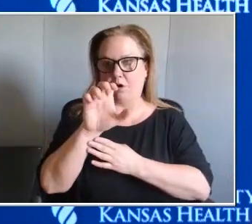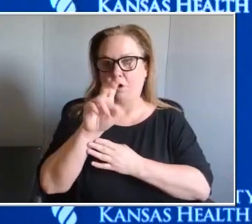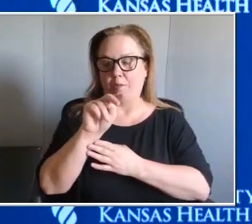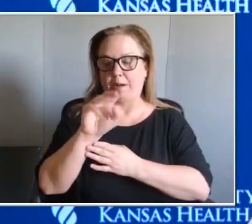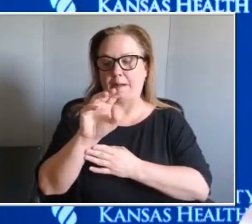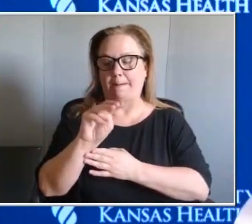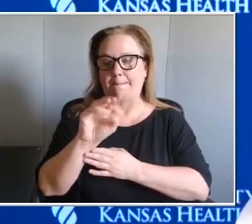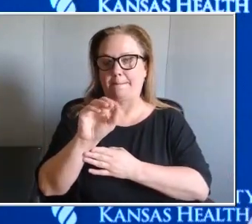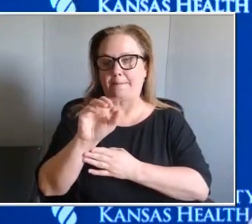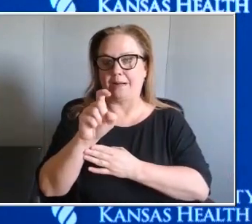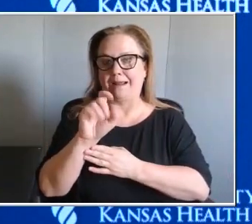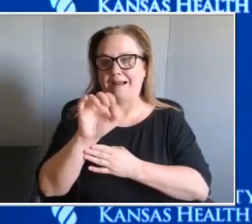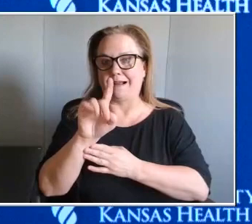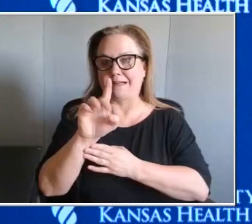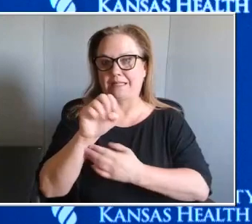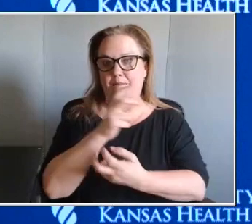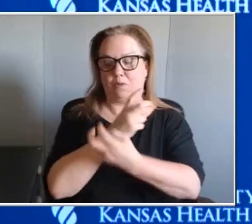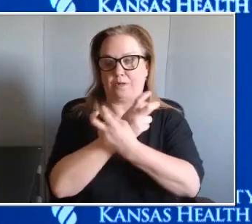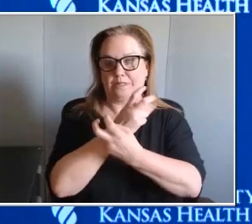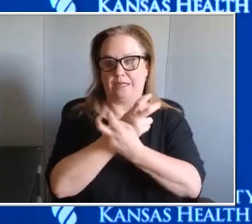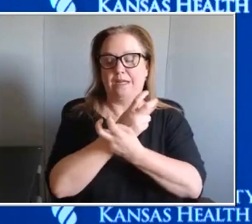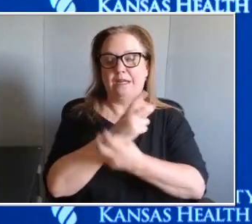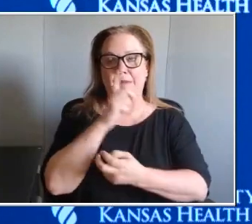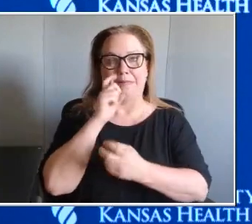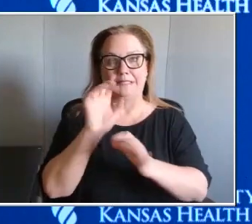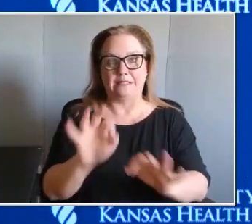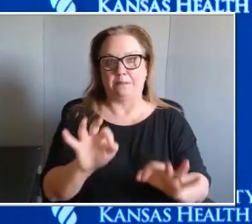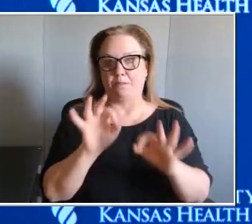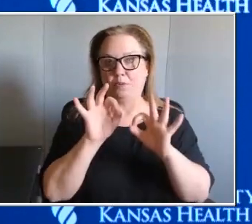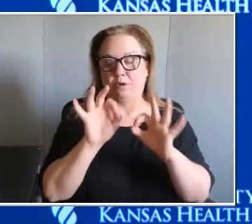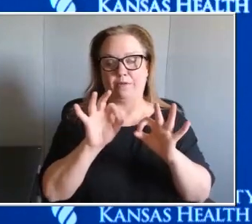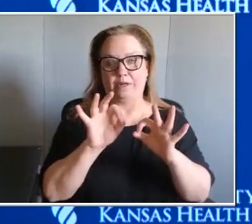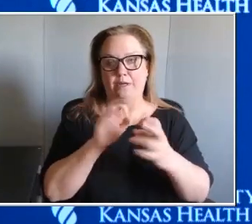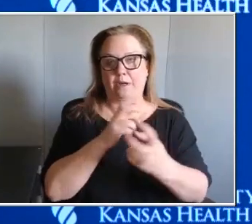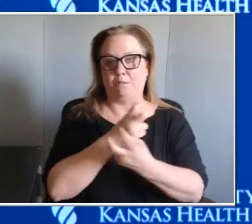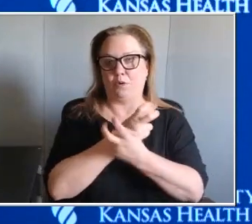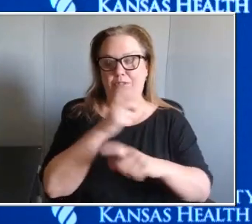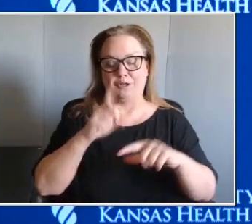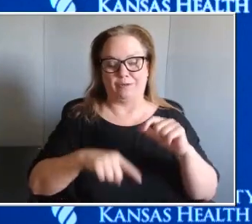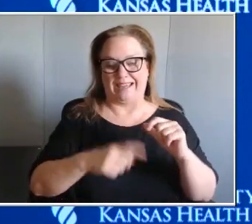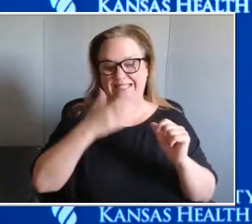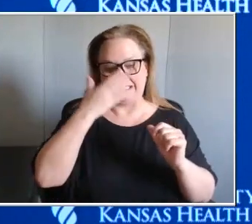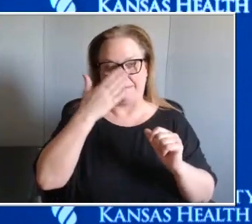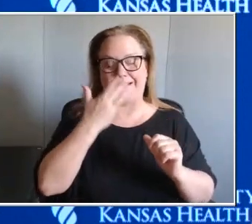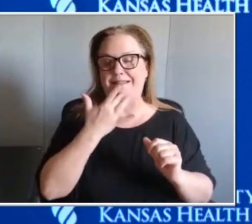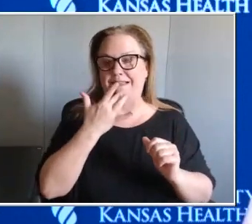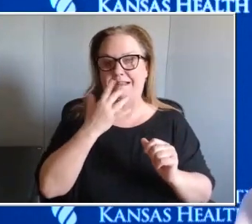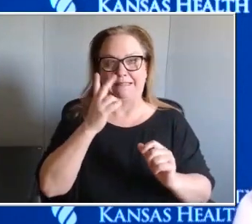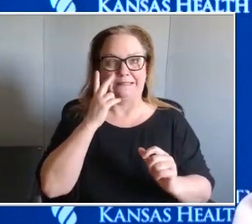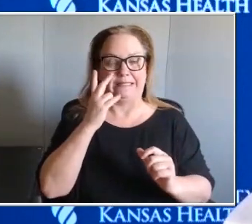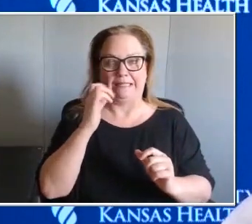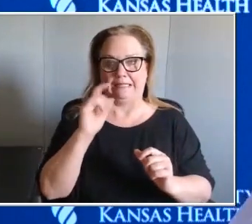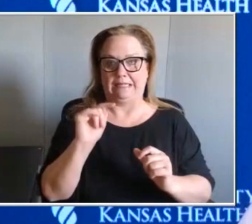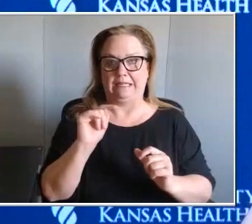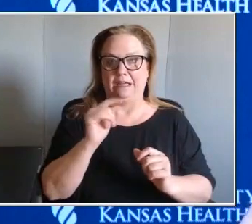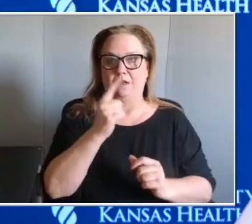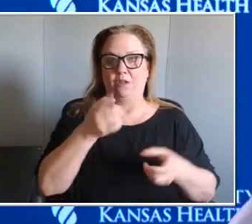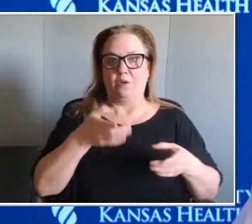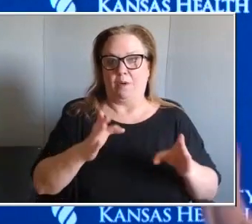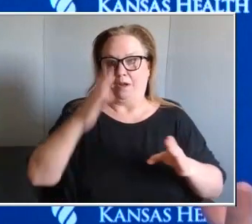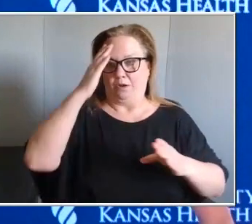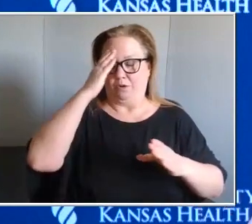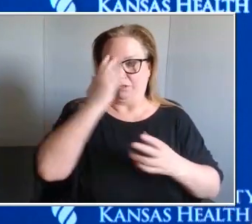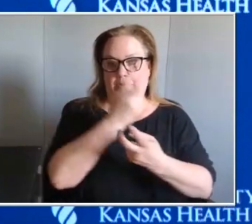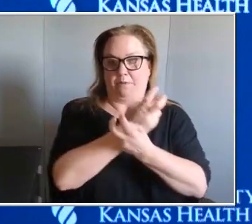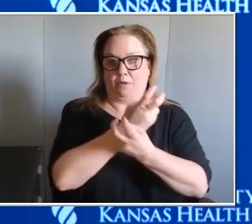poisoning, because carbon monoxide is really the perfect poison. You can't taste it, smell it, see it. The only way you know you're being poisoned is